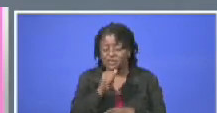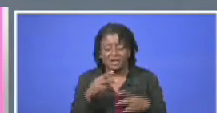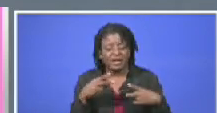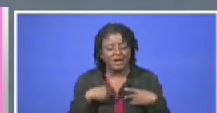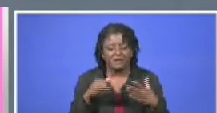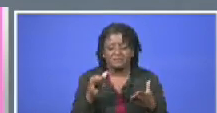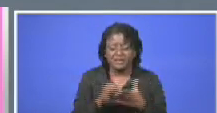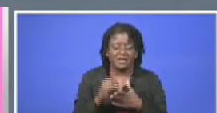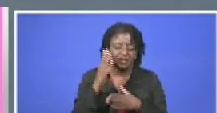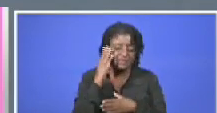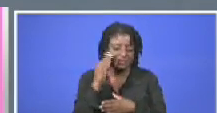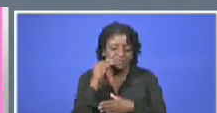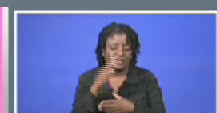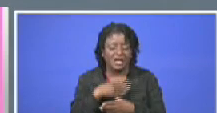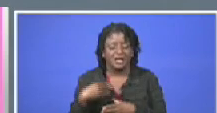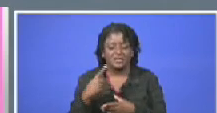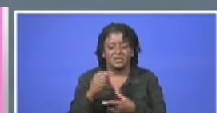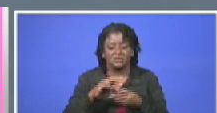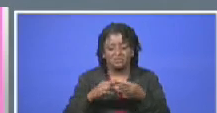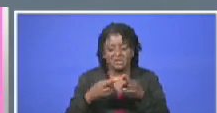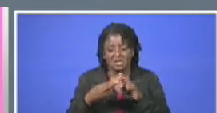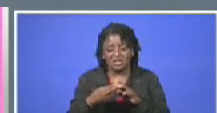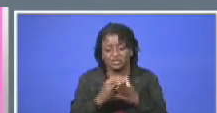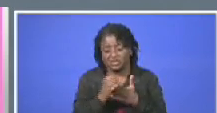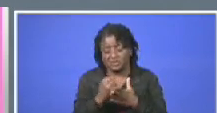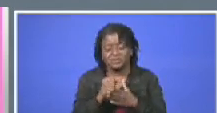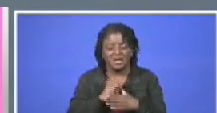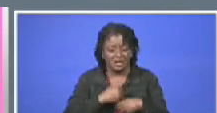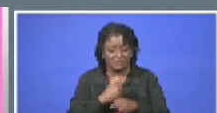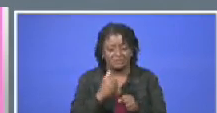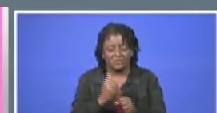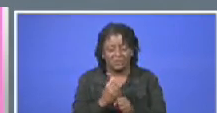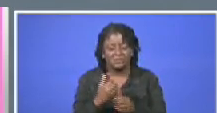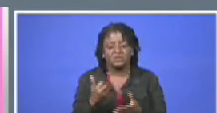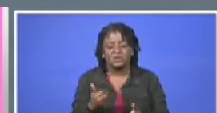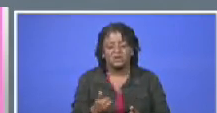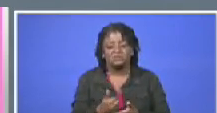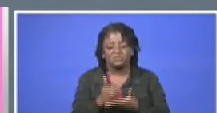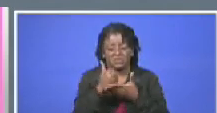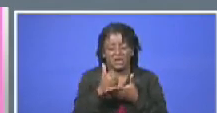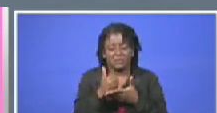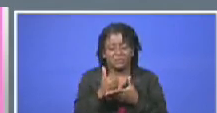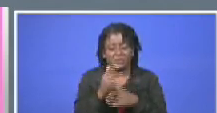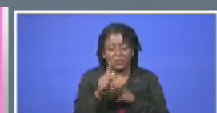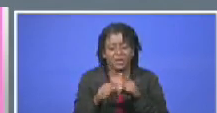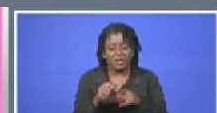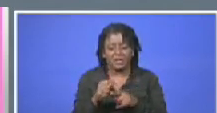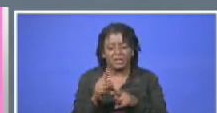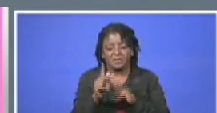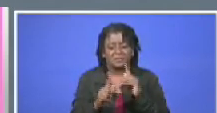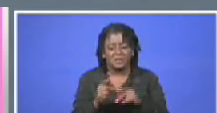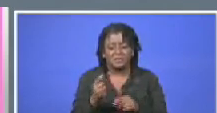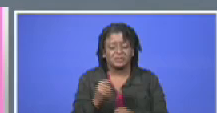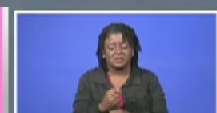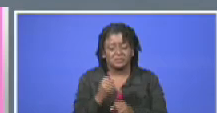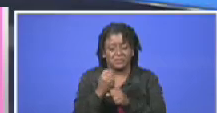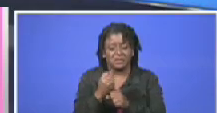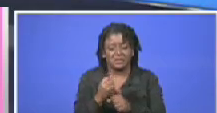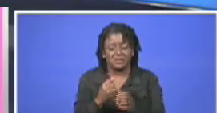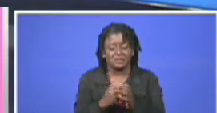experience and the relationships that I was able to form. It really helped, and people stepped up, and we were able to get it